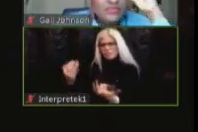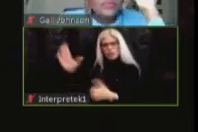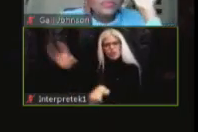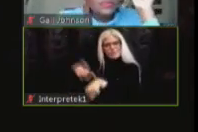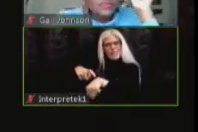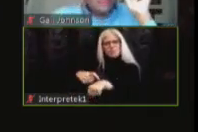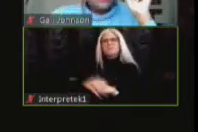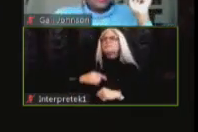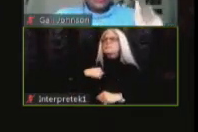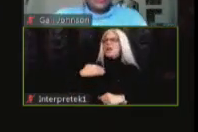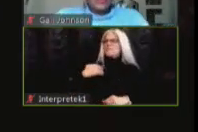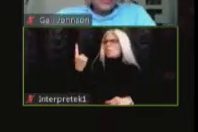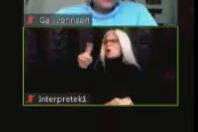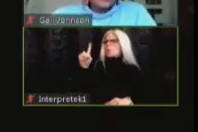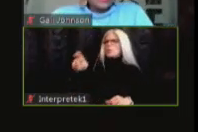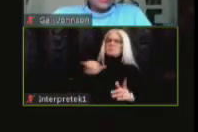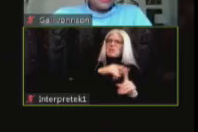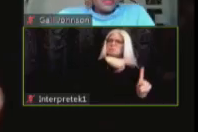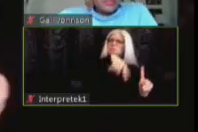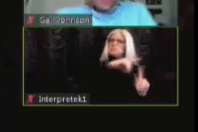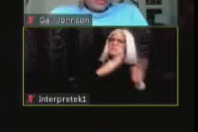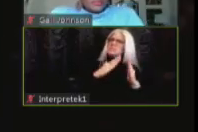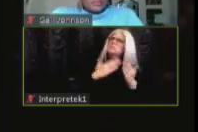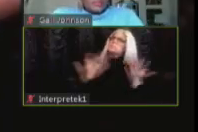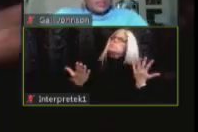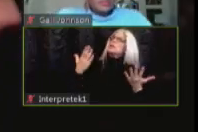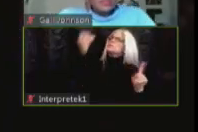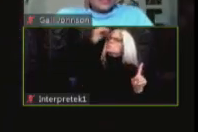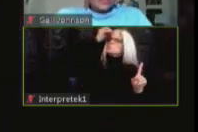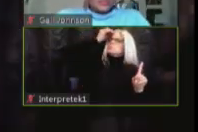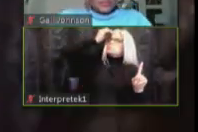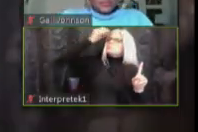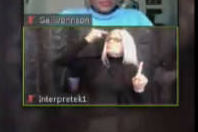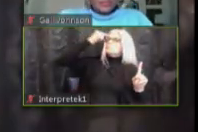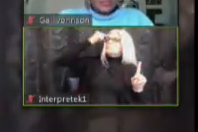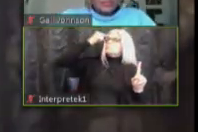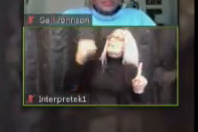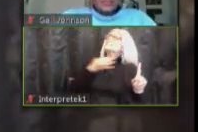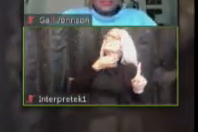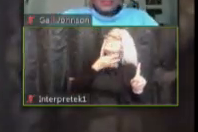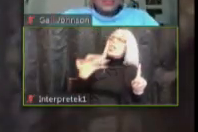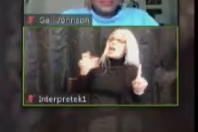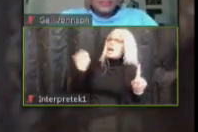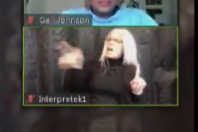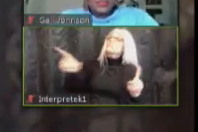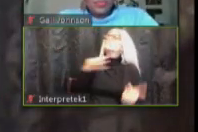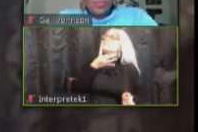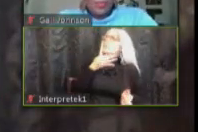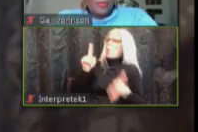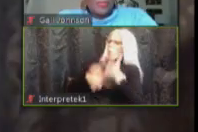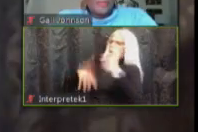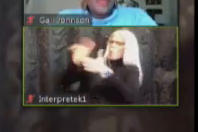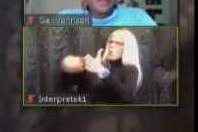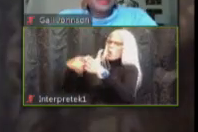city has had and will continue to have is what role do we play? How do we best